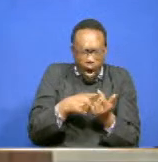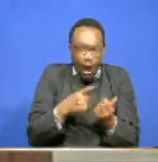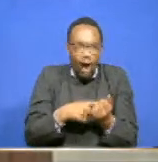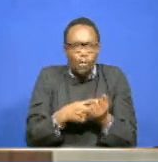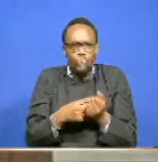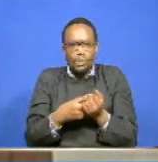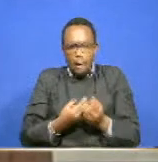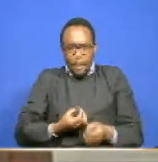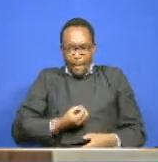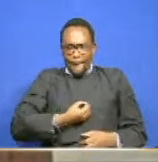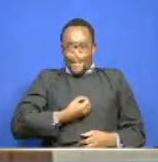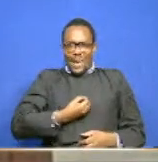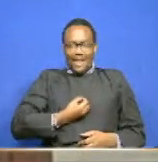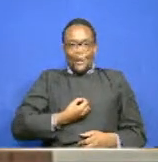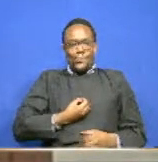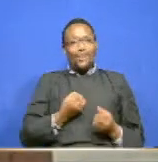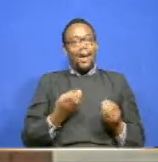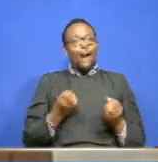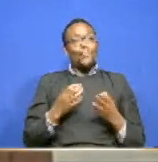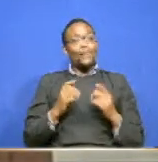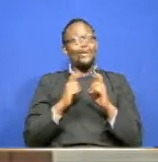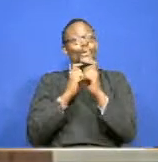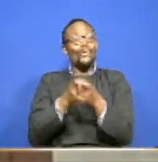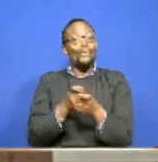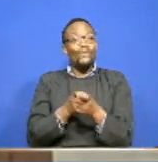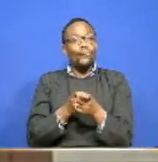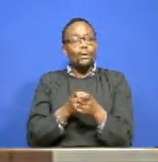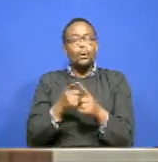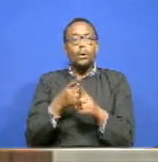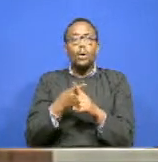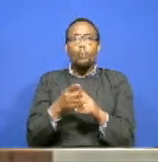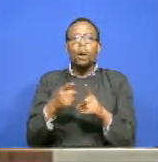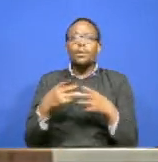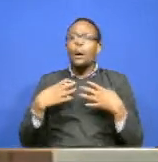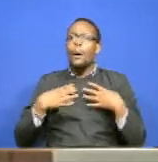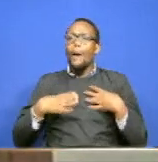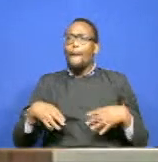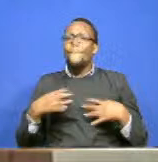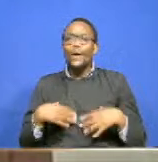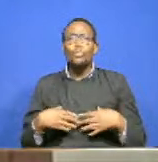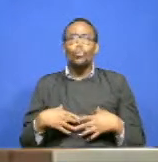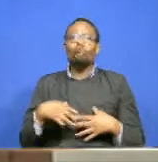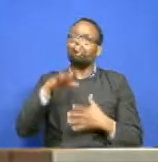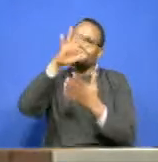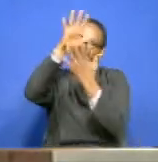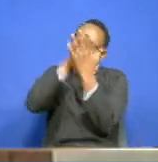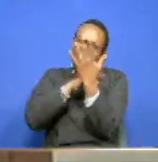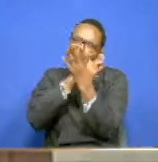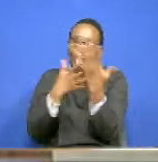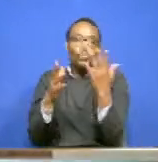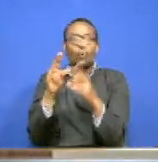medals win, but not the numbers that are in the table that win. It is the number of the most